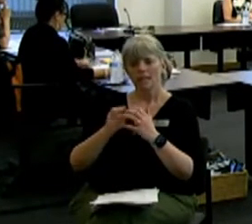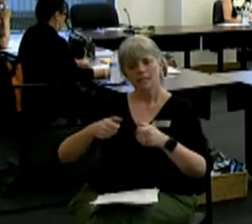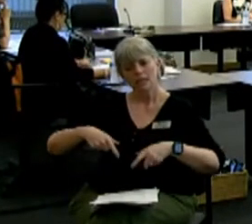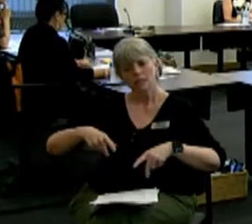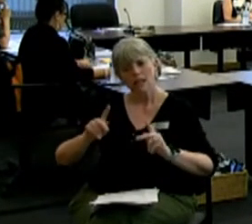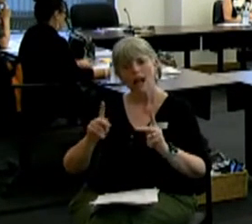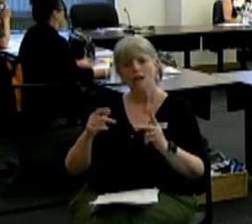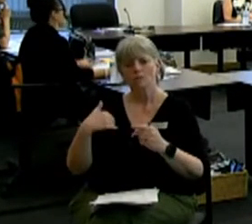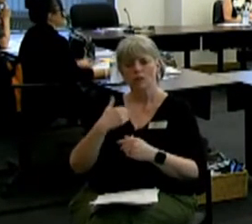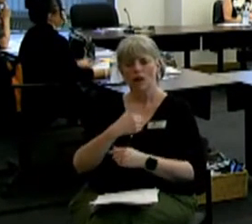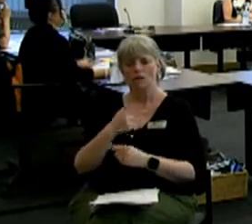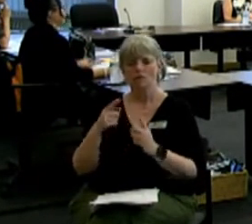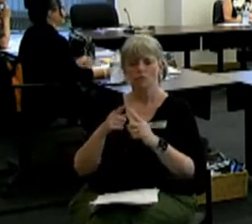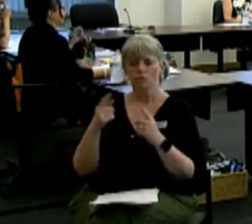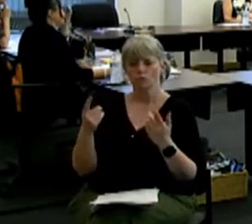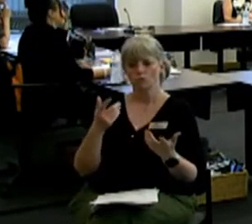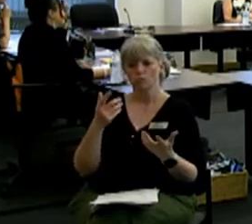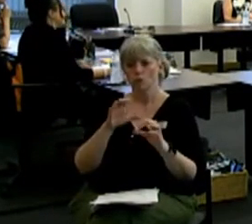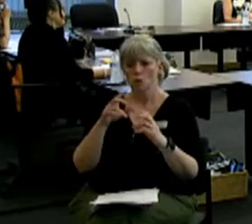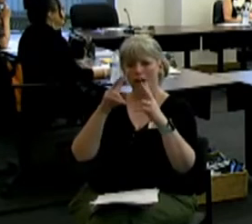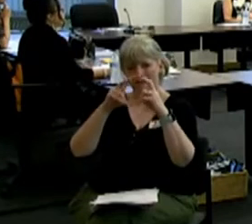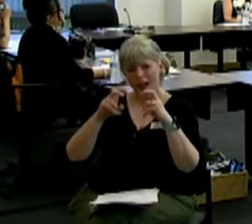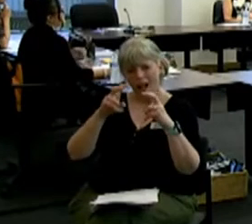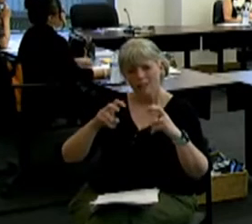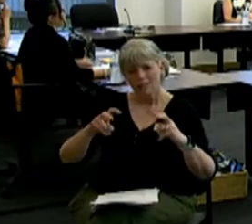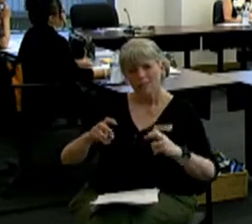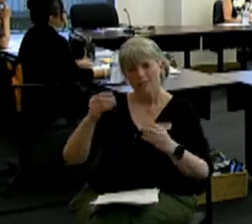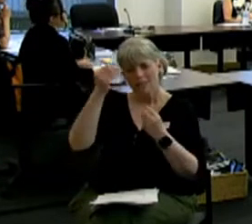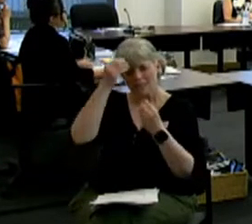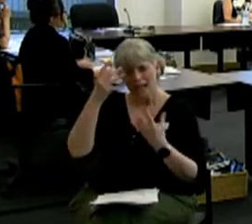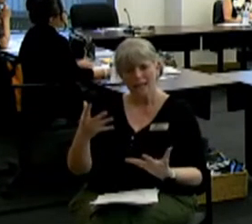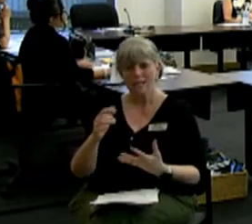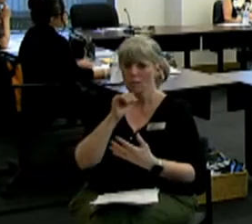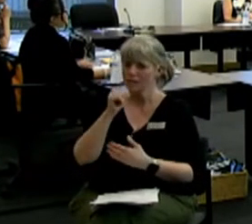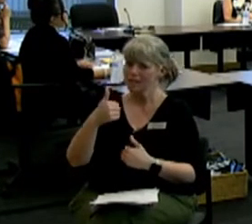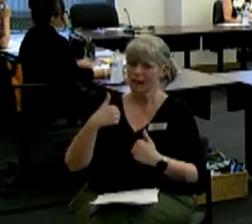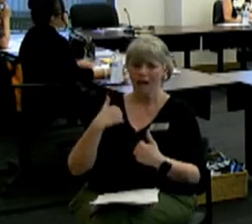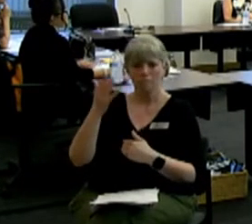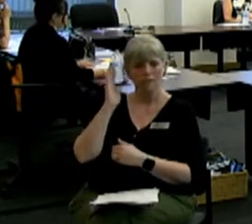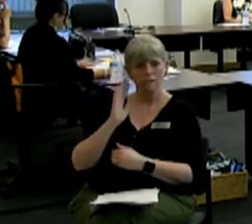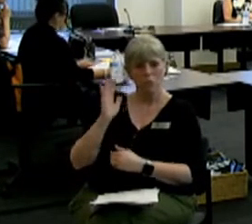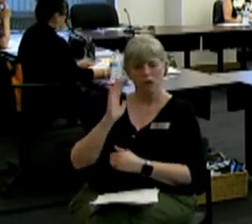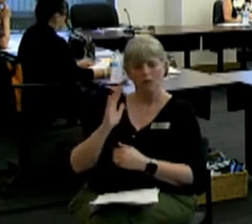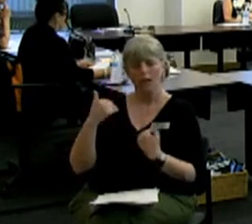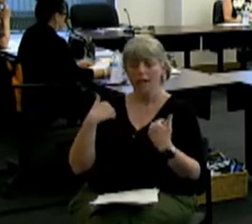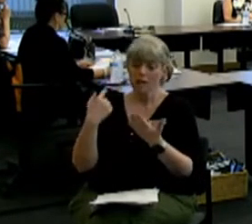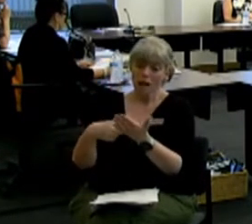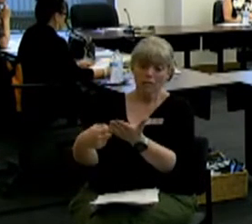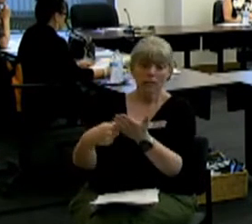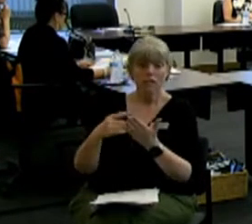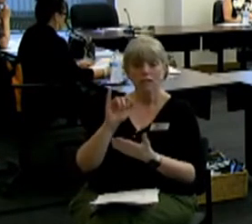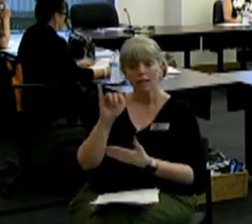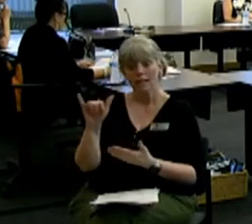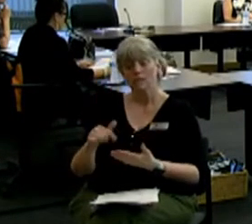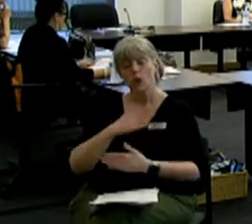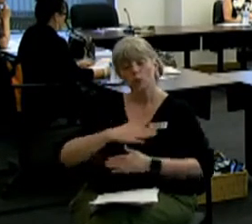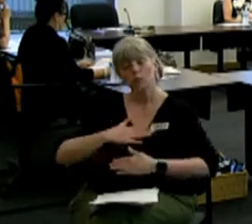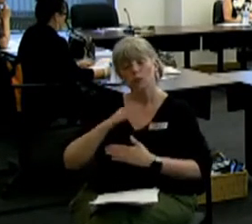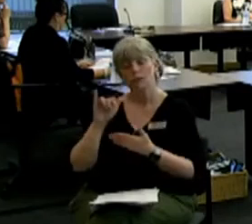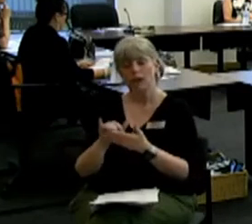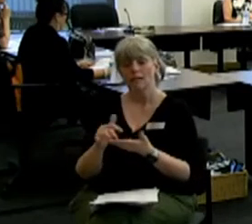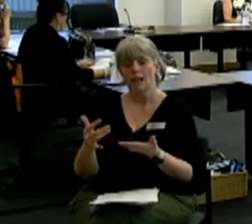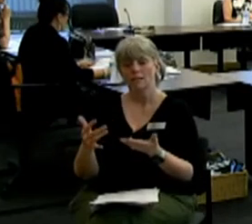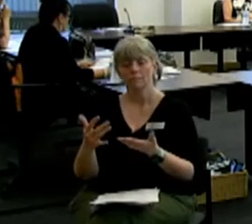us to do is do analysis and have data that we never even had before, right, and have conversations like this. So I appreciate that